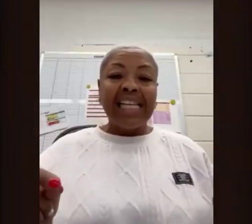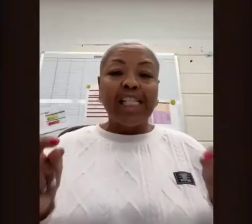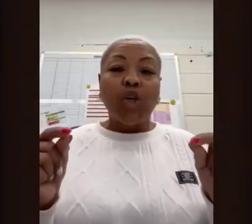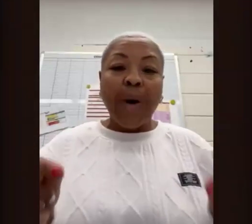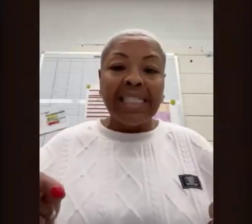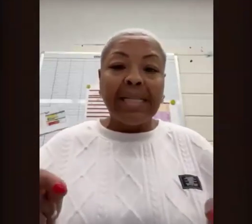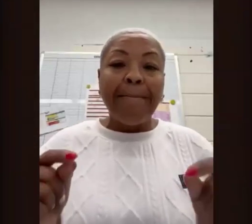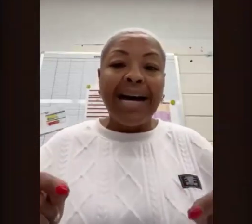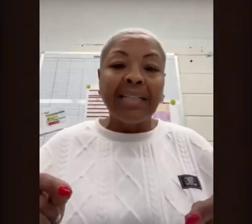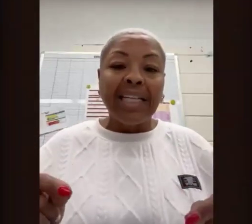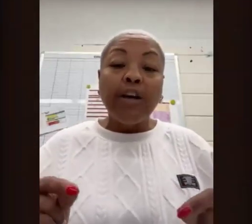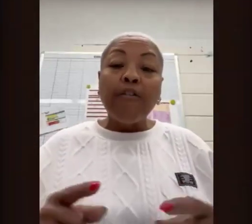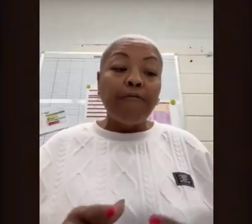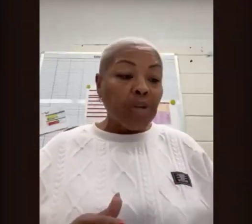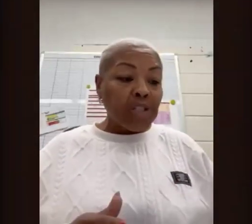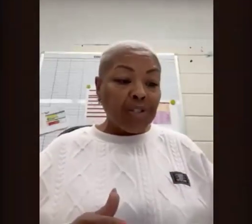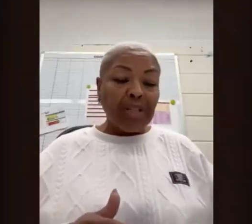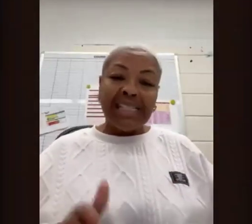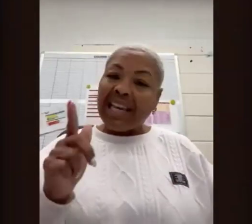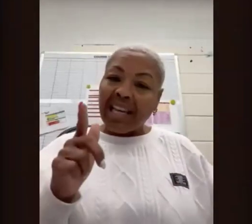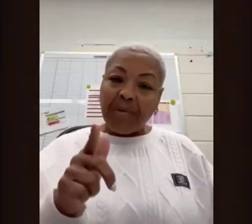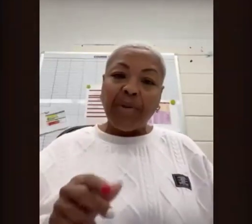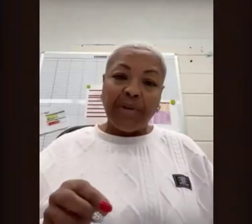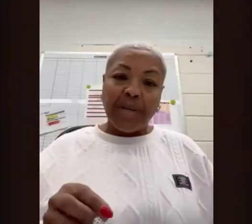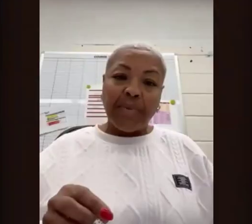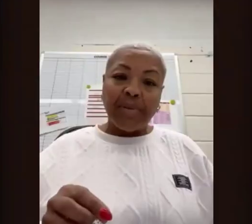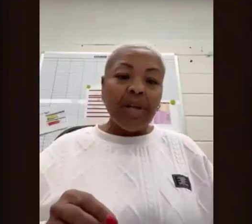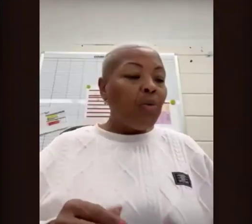Because this is right in the bottom.